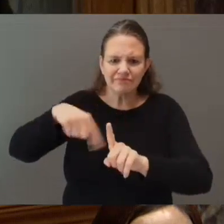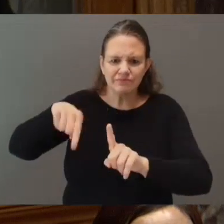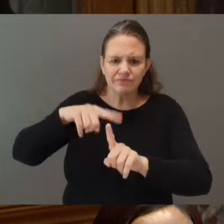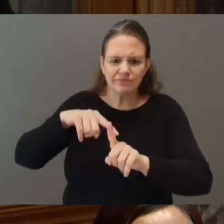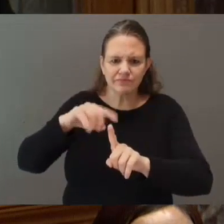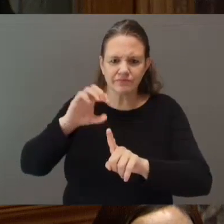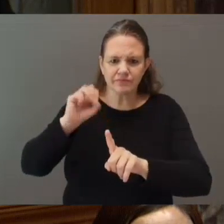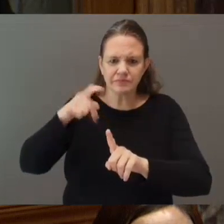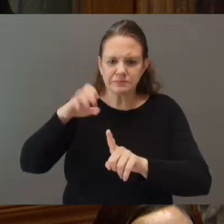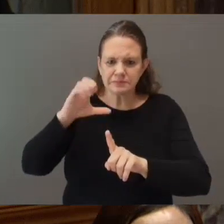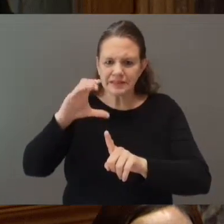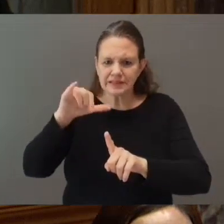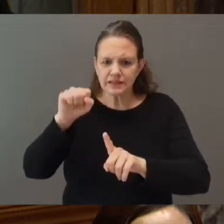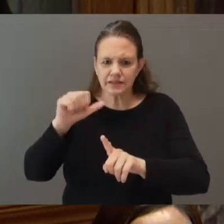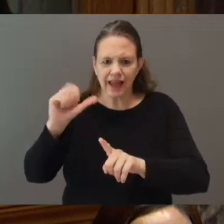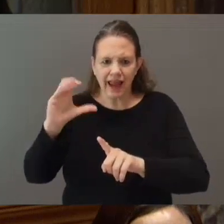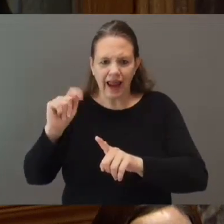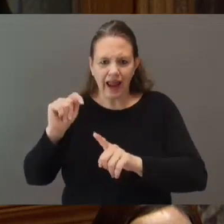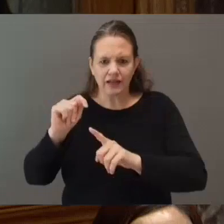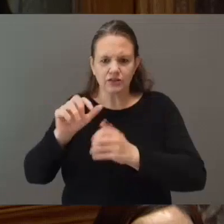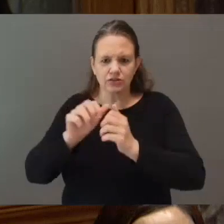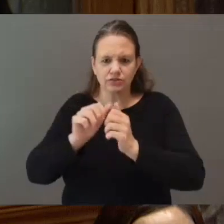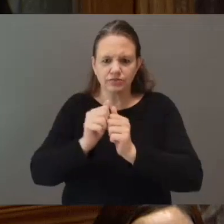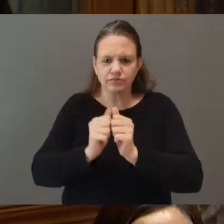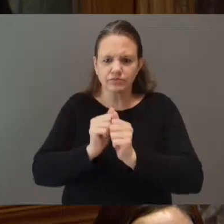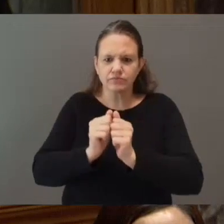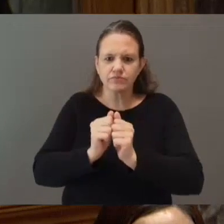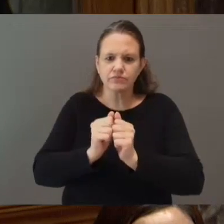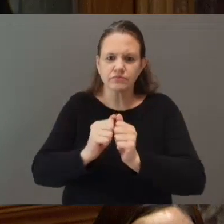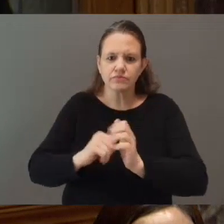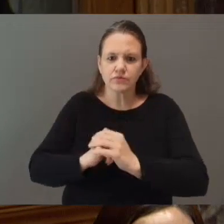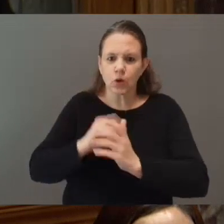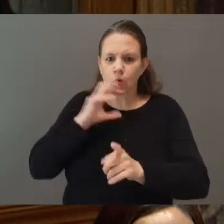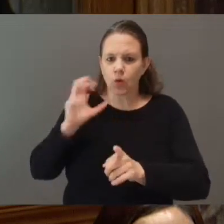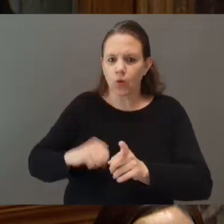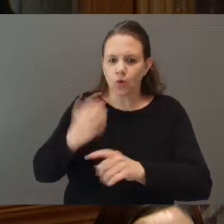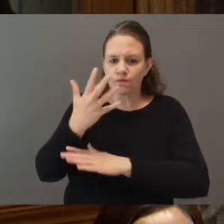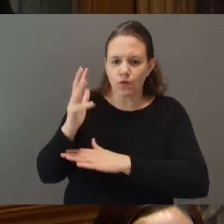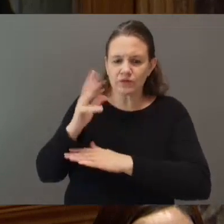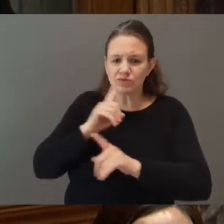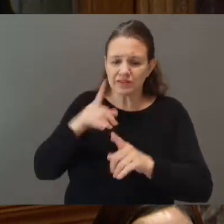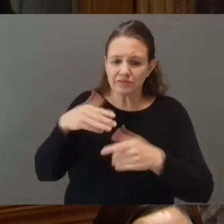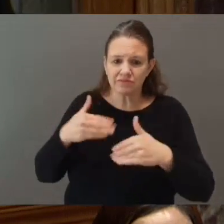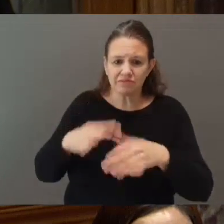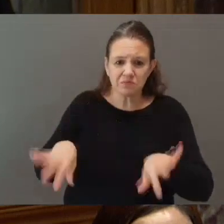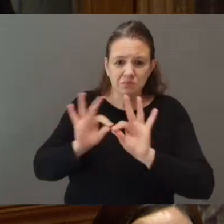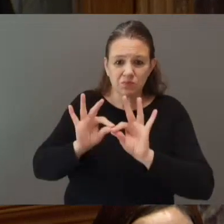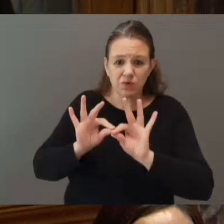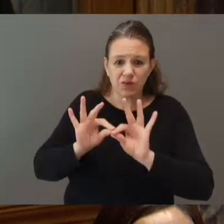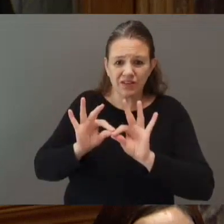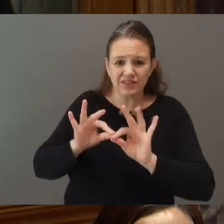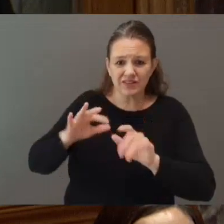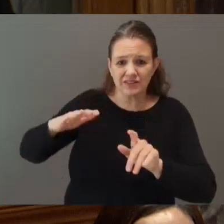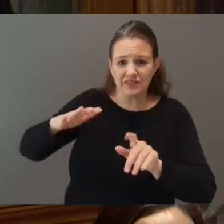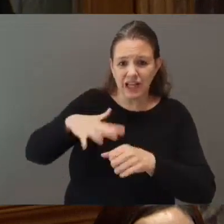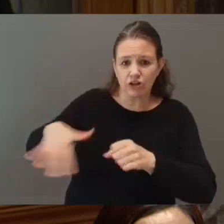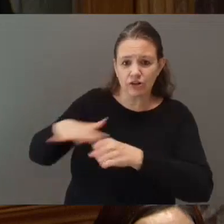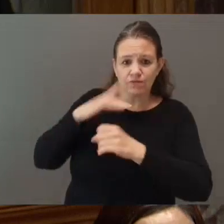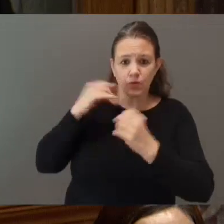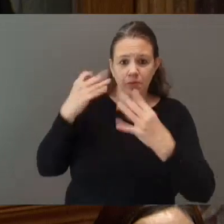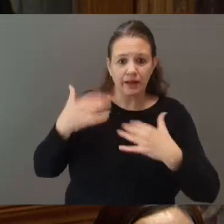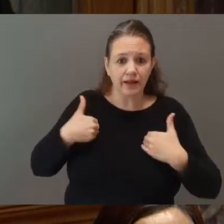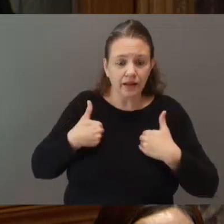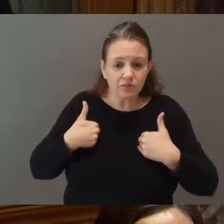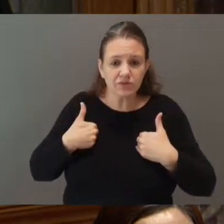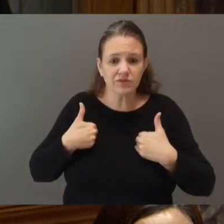Minister. Old growth forests are crucial habitat for many plants and animals, Mr. Speaker, including the spotted owl and mountain caribou.